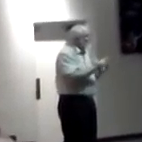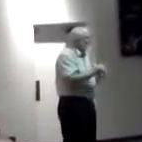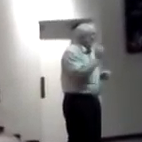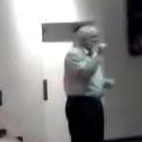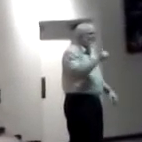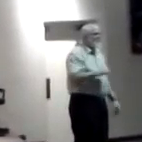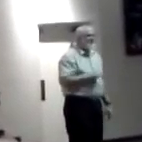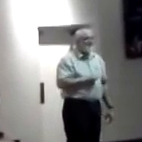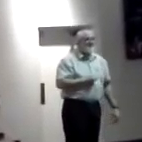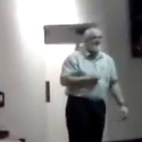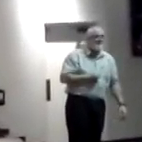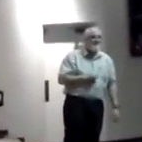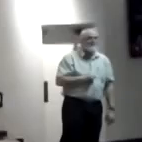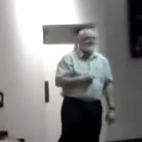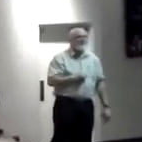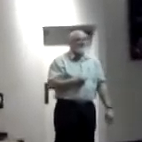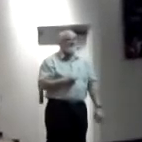Doesn't it? Yes.